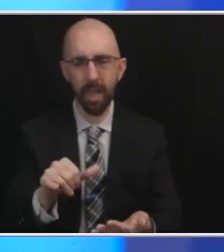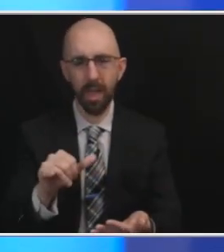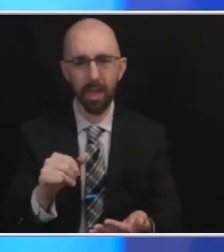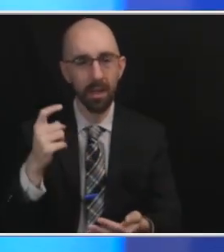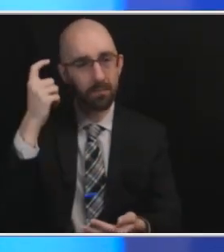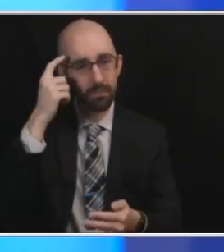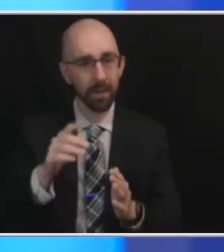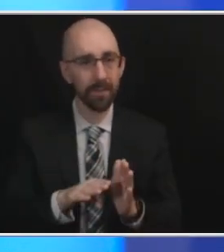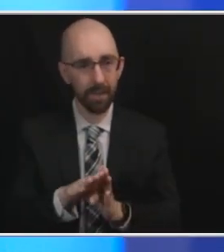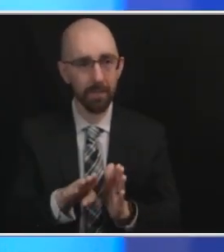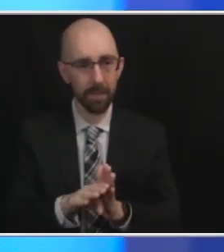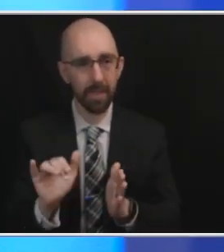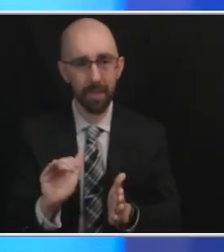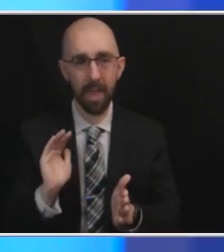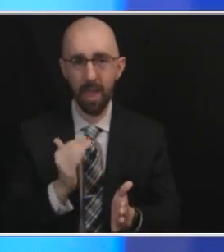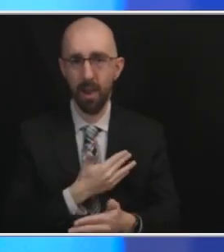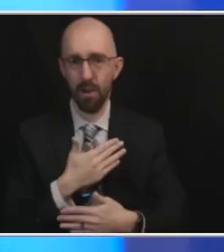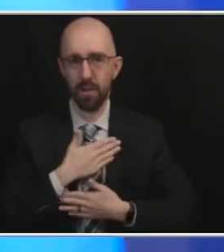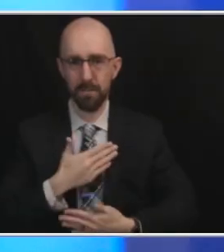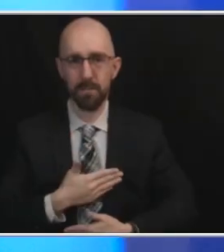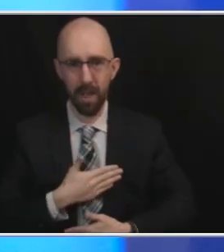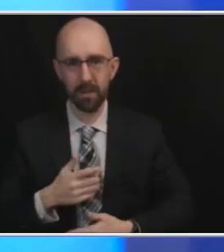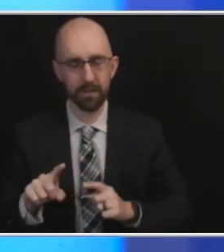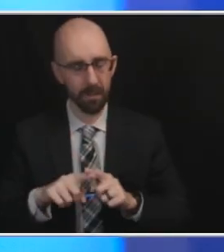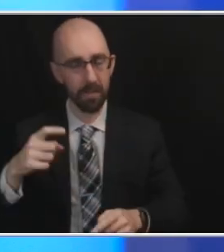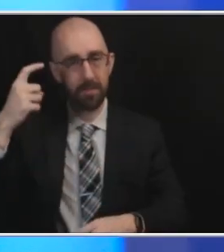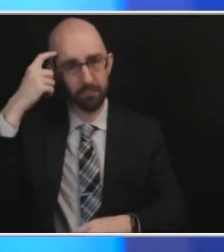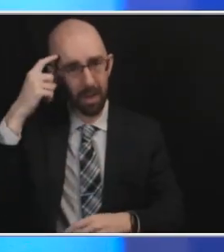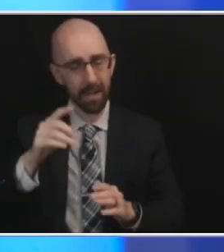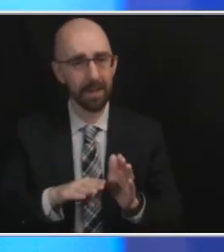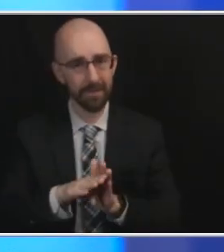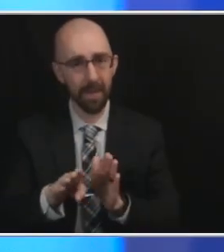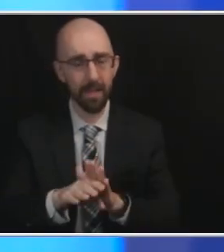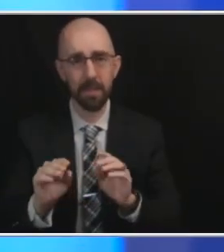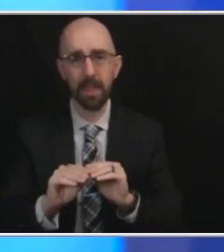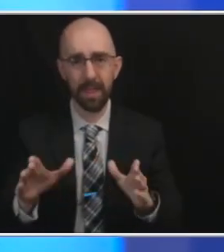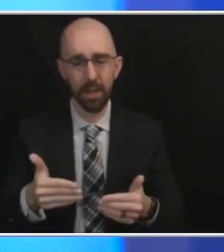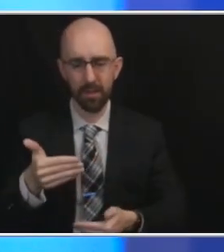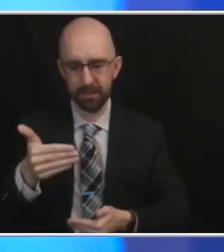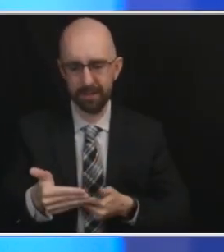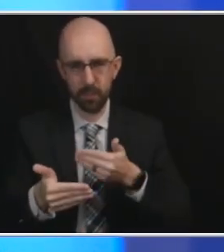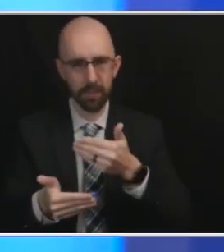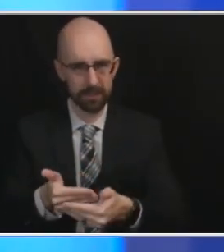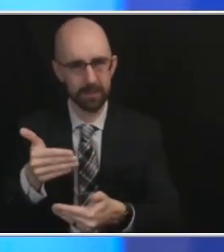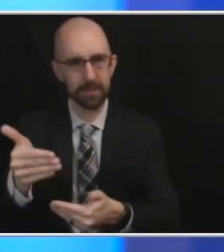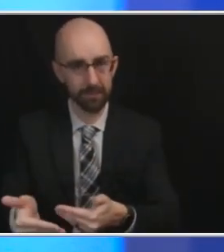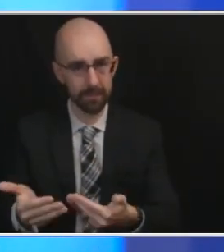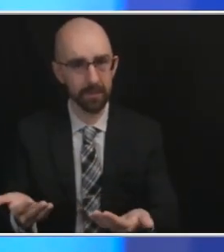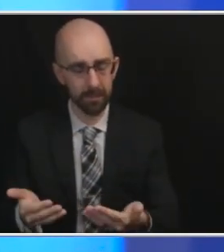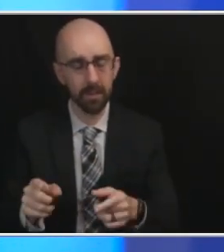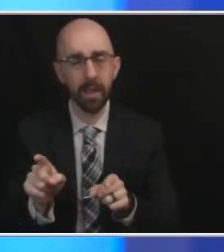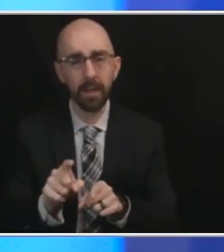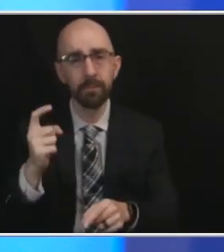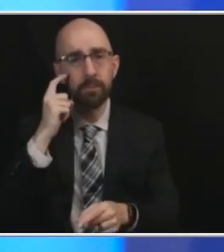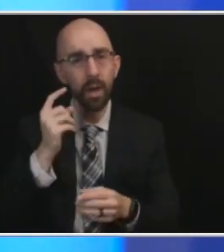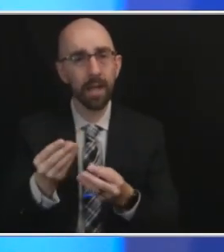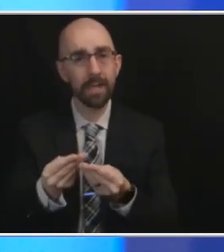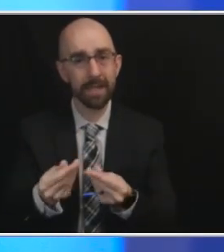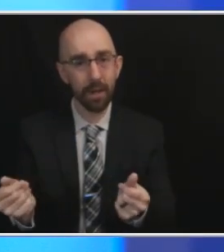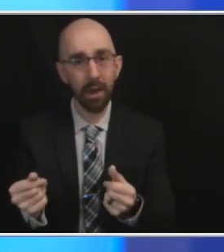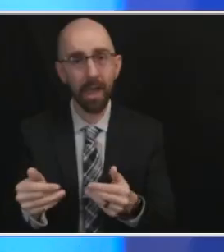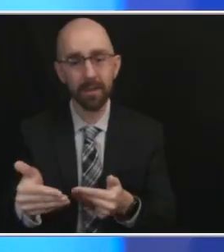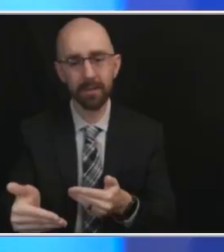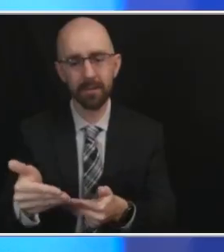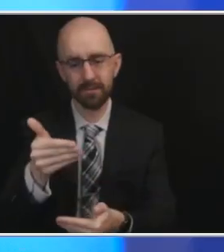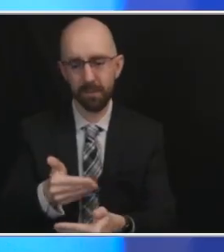like much in our bodies, but especially the brain, develop in a very clear sequence. And as the brain deteriorates, it just moves backward in